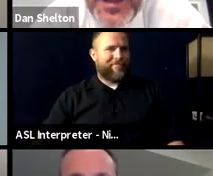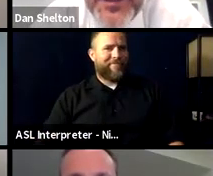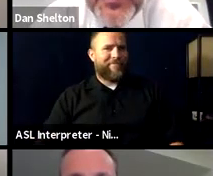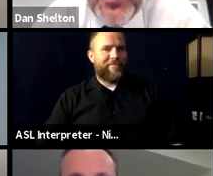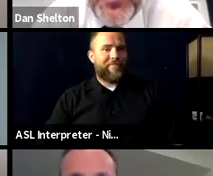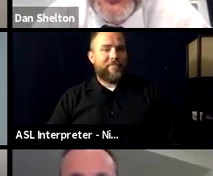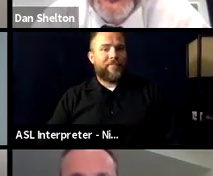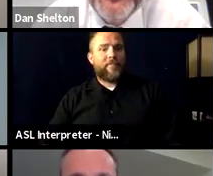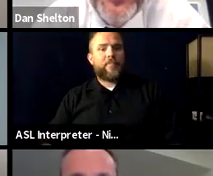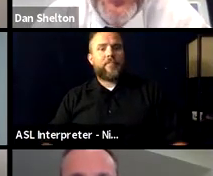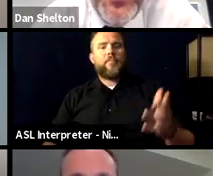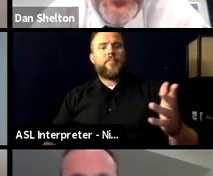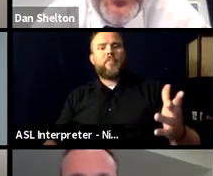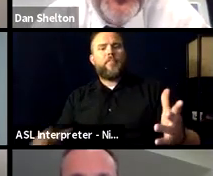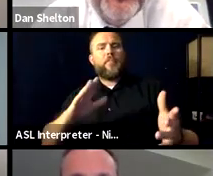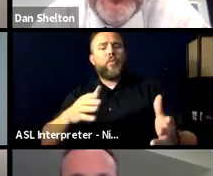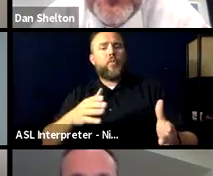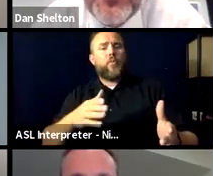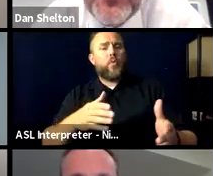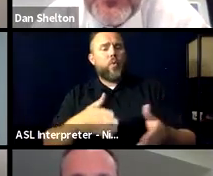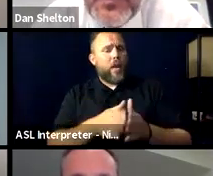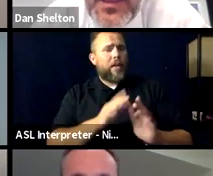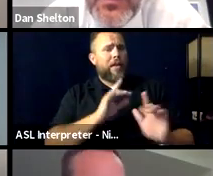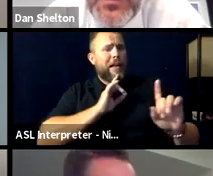That's just to answer the question.